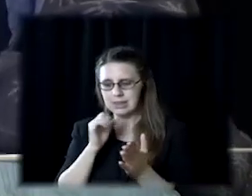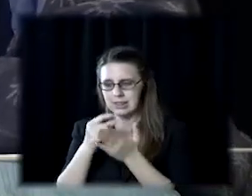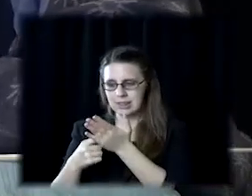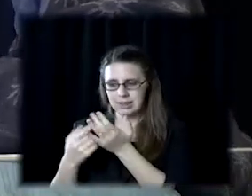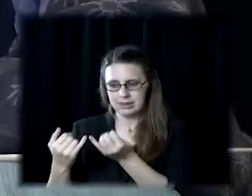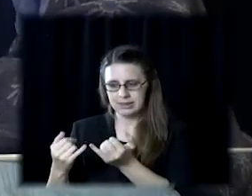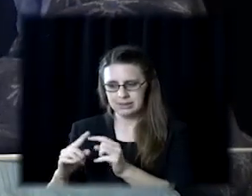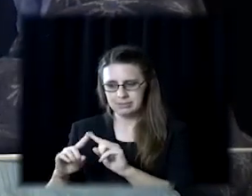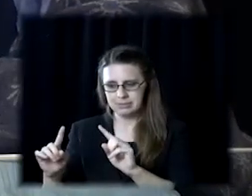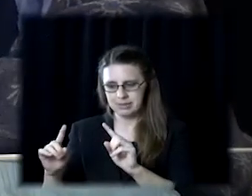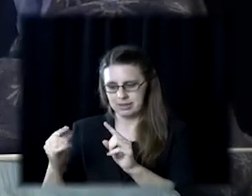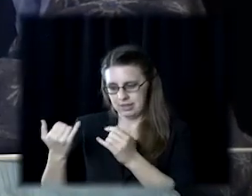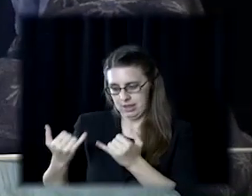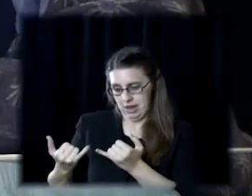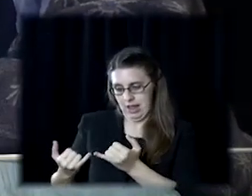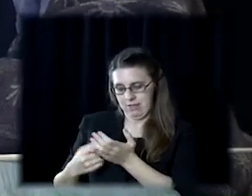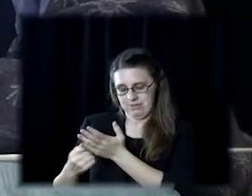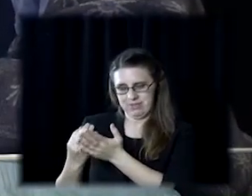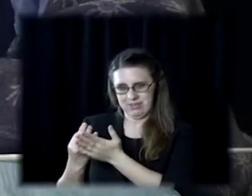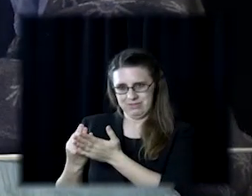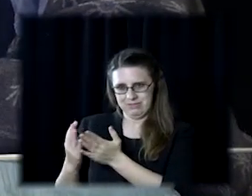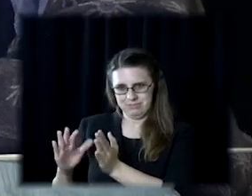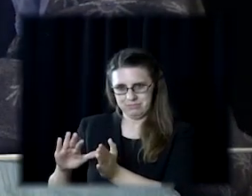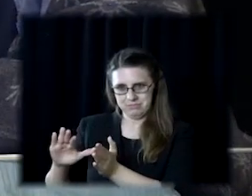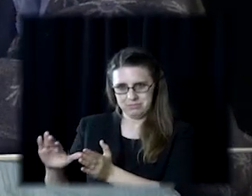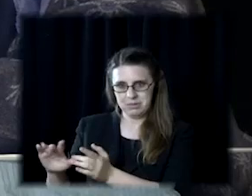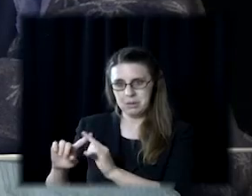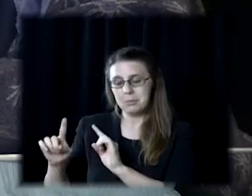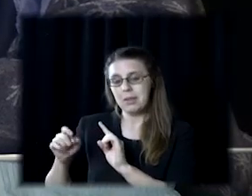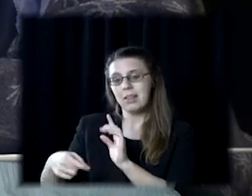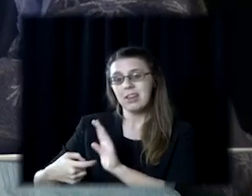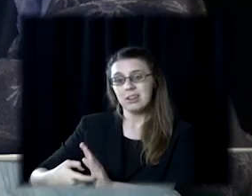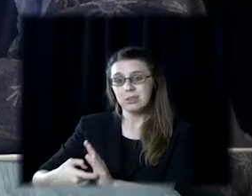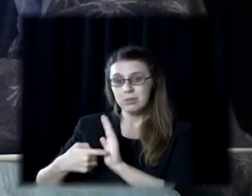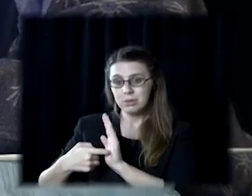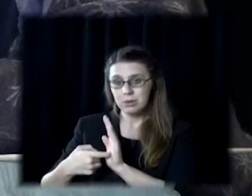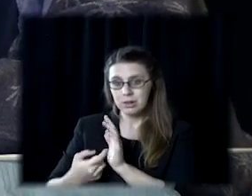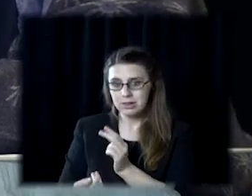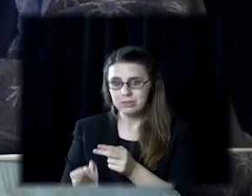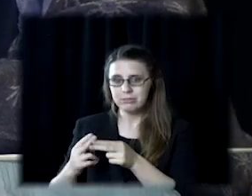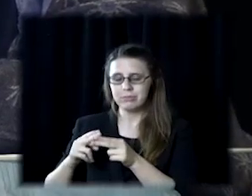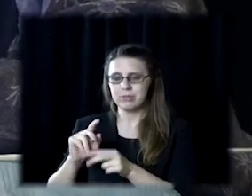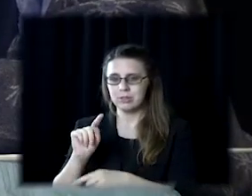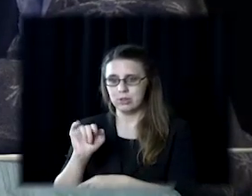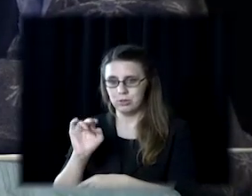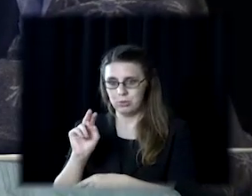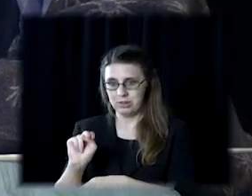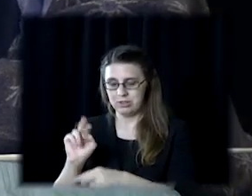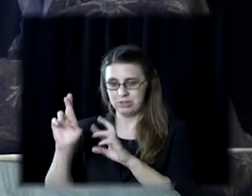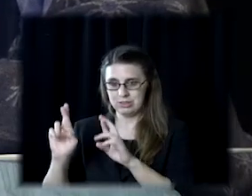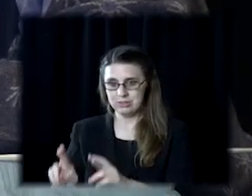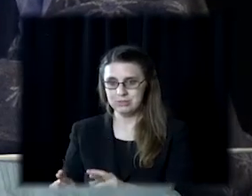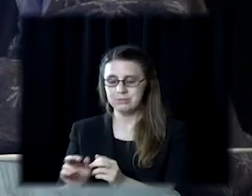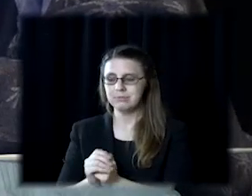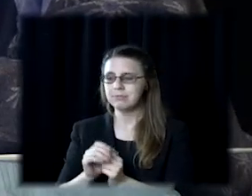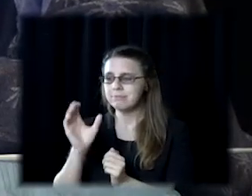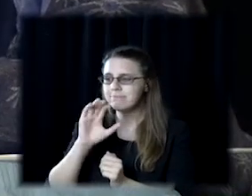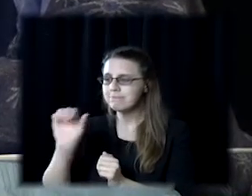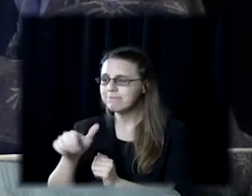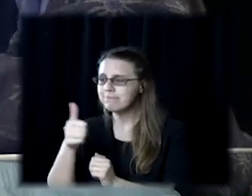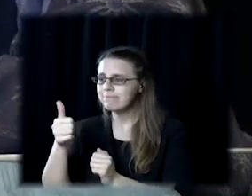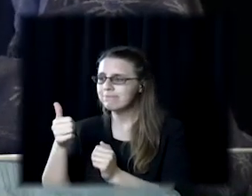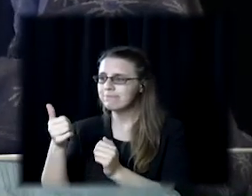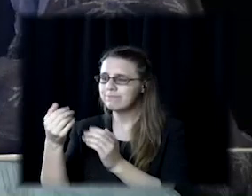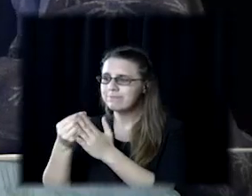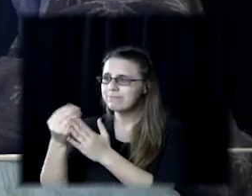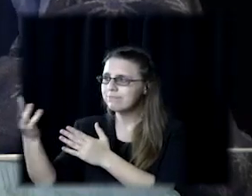in place, requires increased tuition, requires looking for other sources, third sources of revenues, whether that be